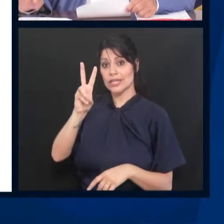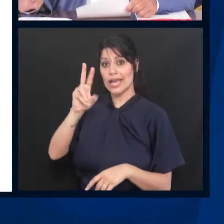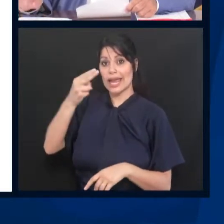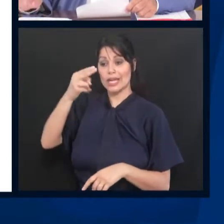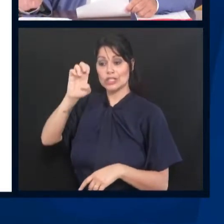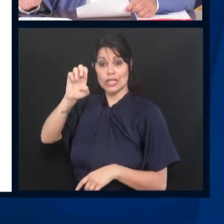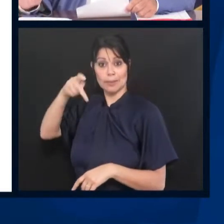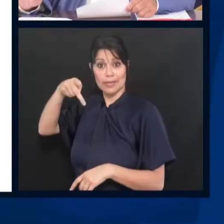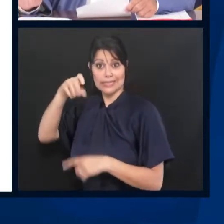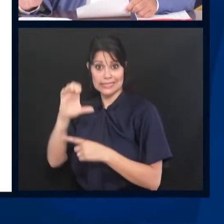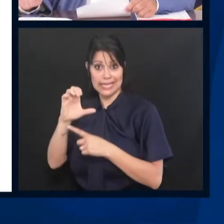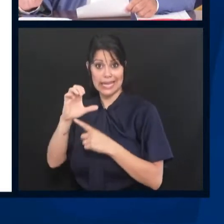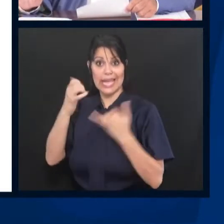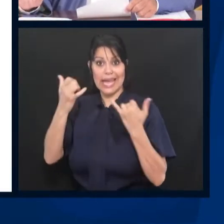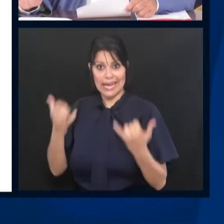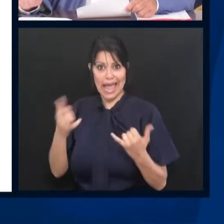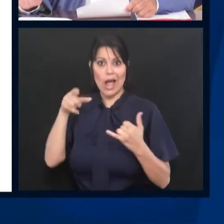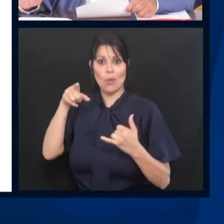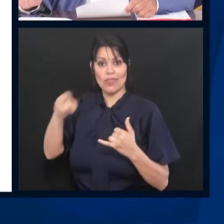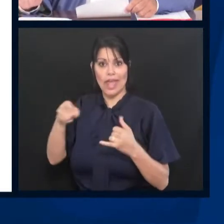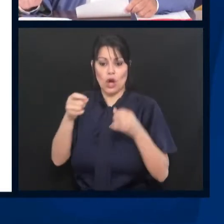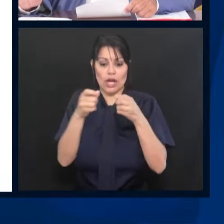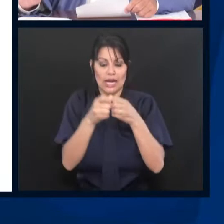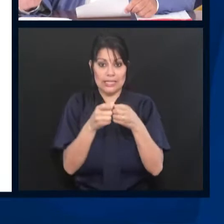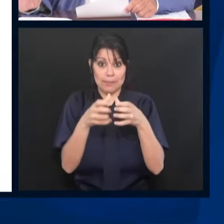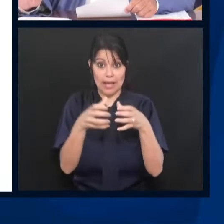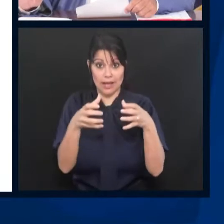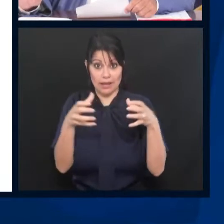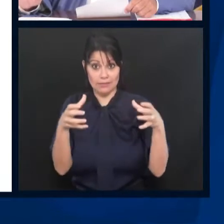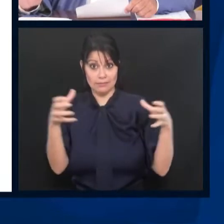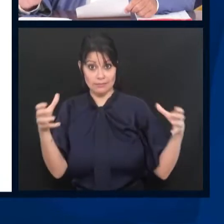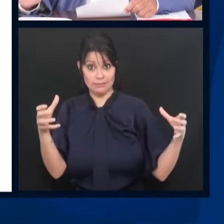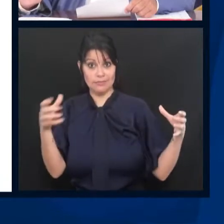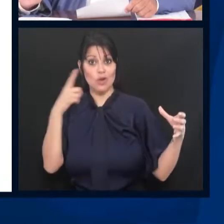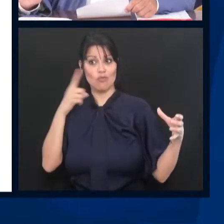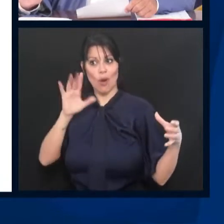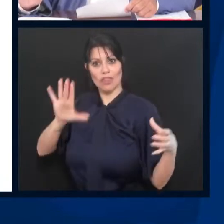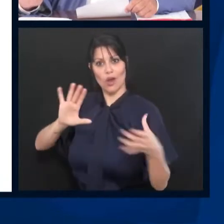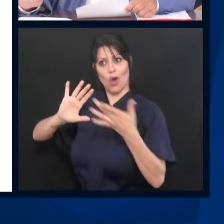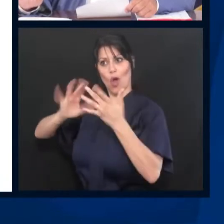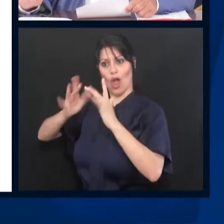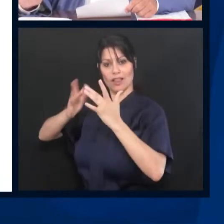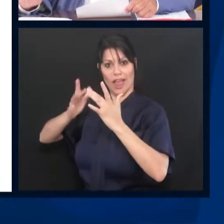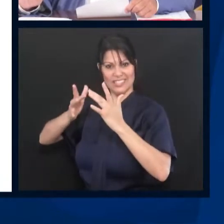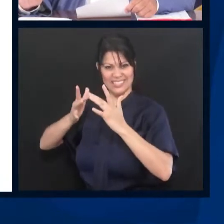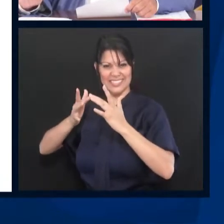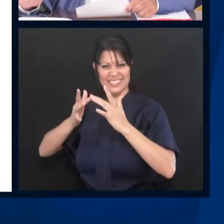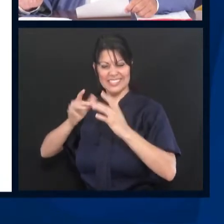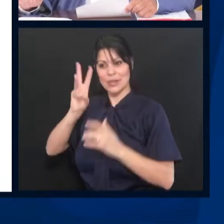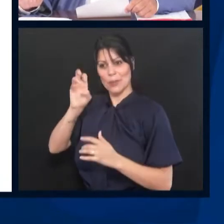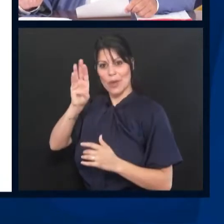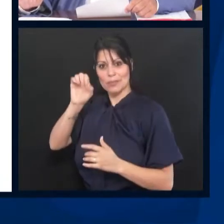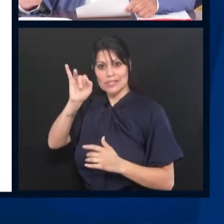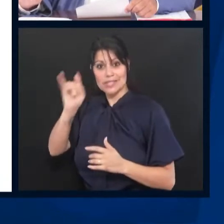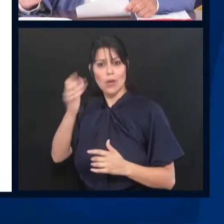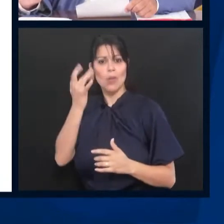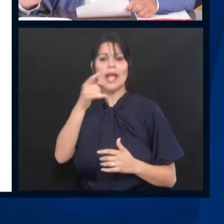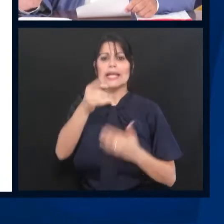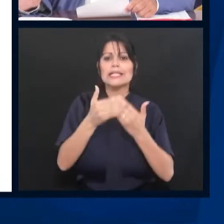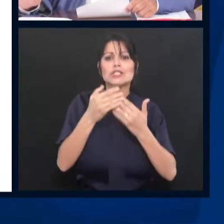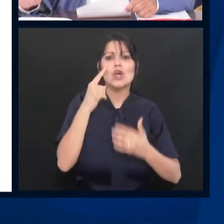is expanding and revamping its online presence to make it easier for students and families